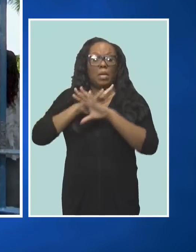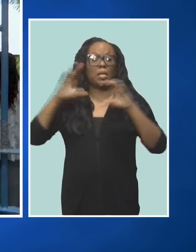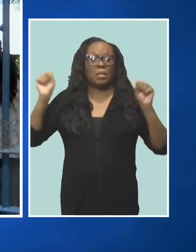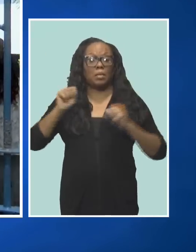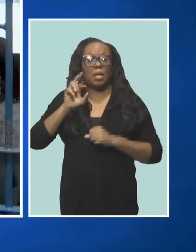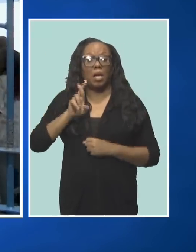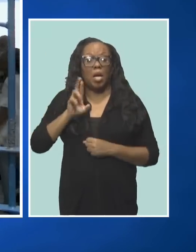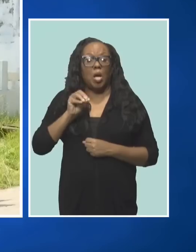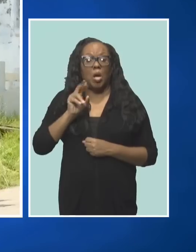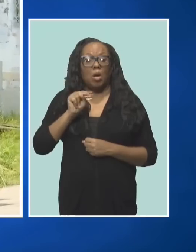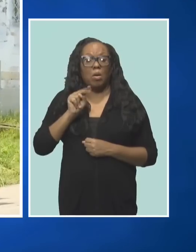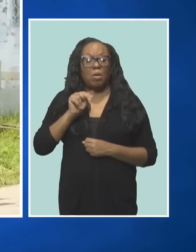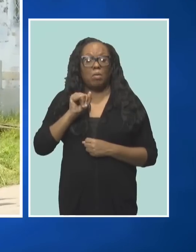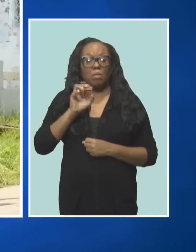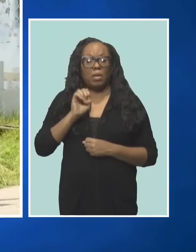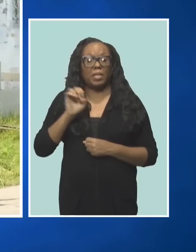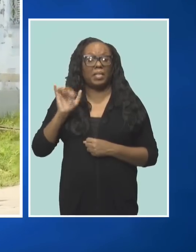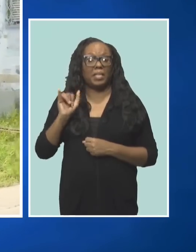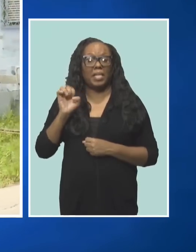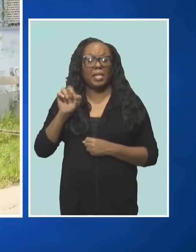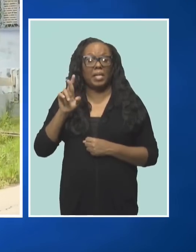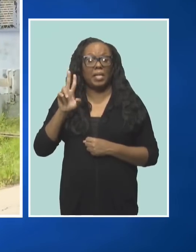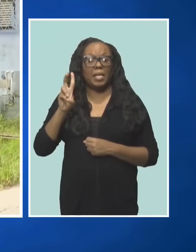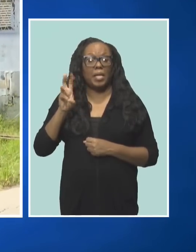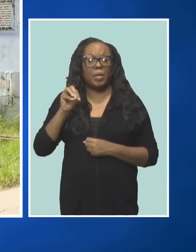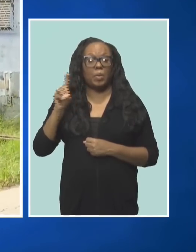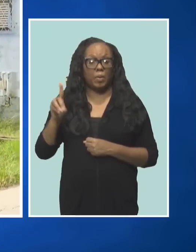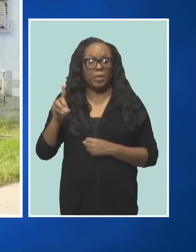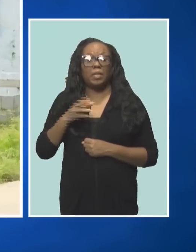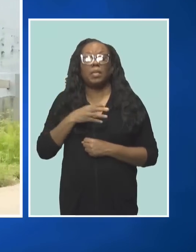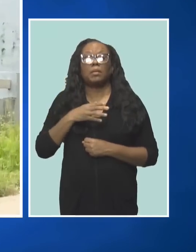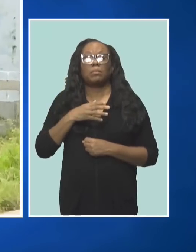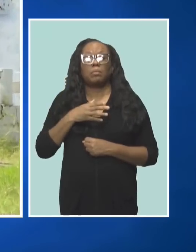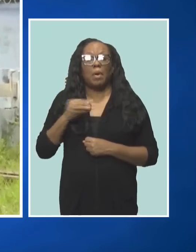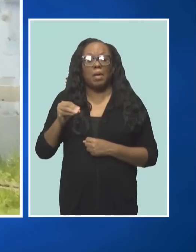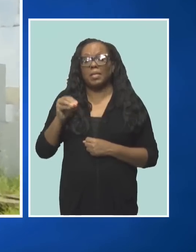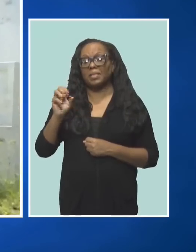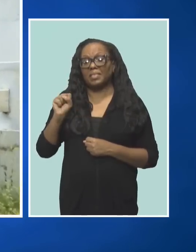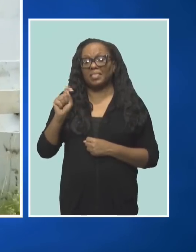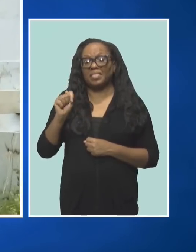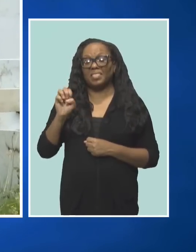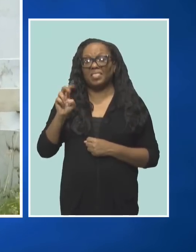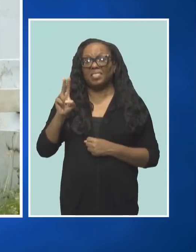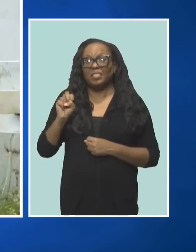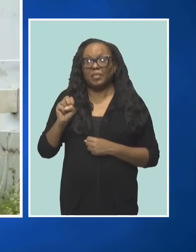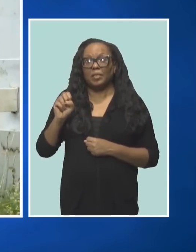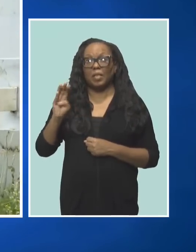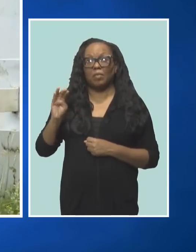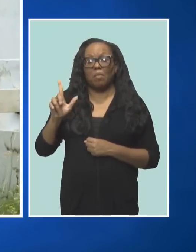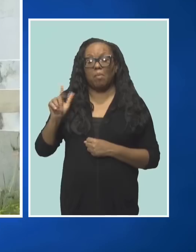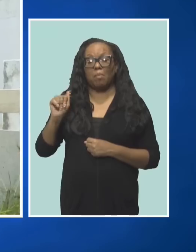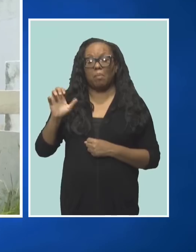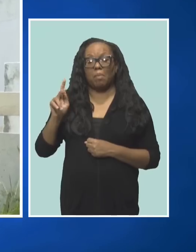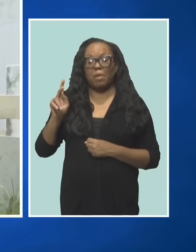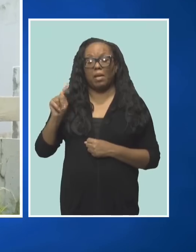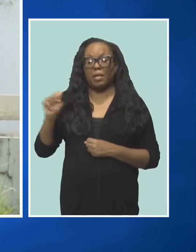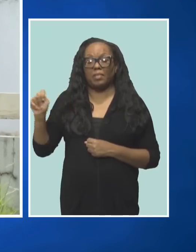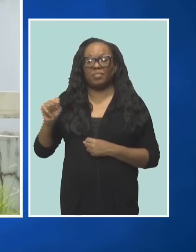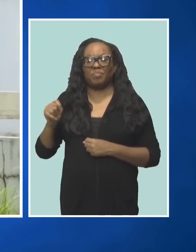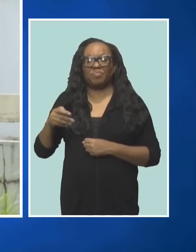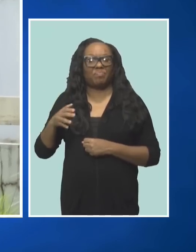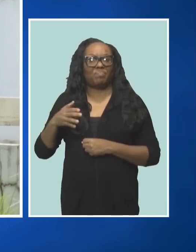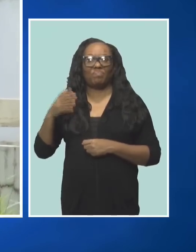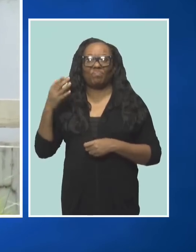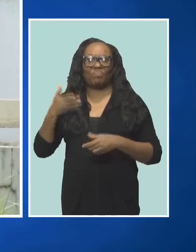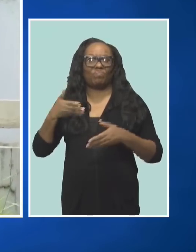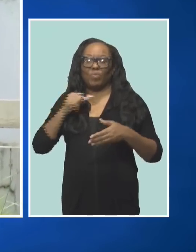Ronnie Yearwood, former General Secretary Steve Blackett and several party supporters were barred from entering the party headquarters.